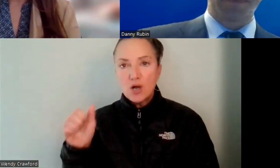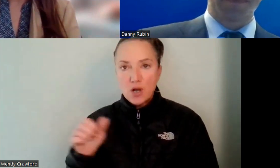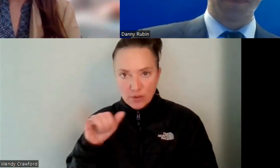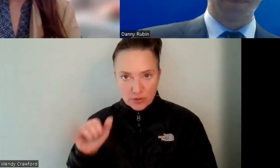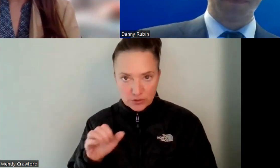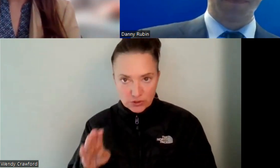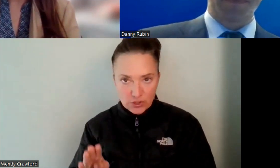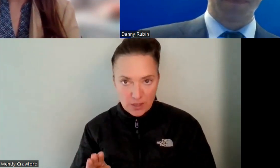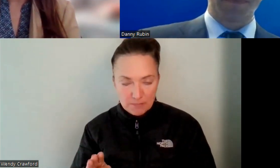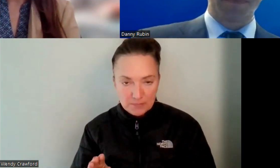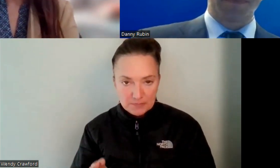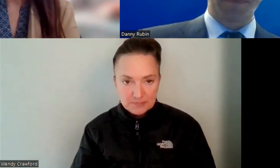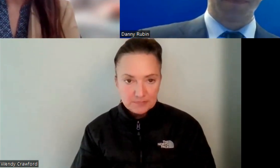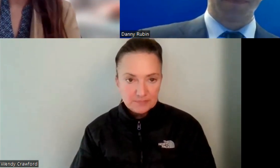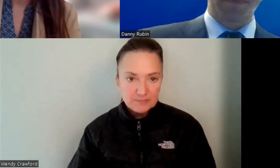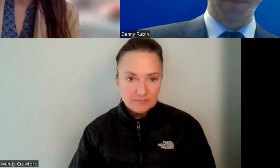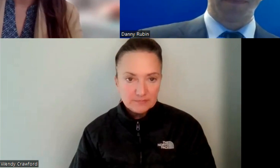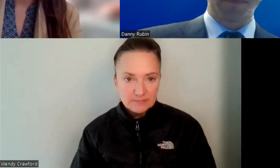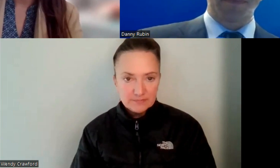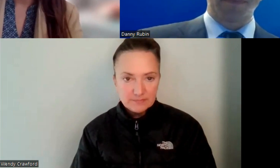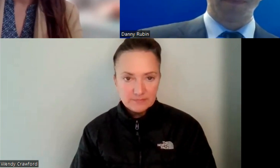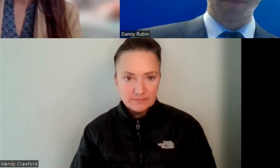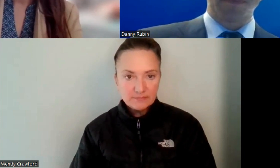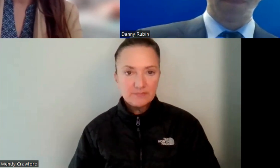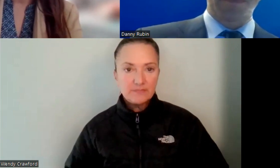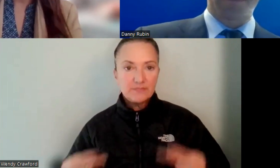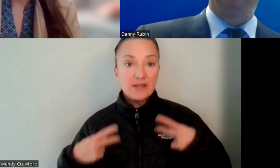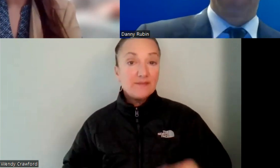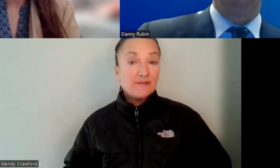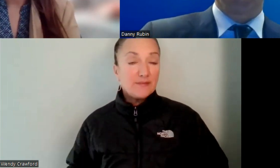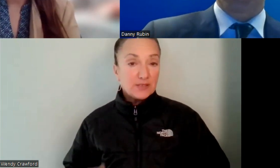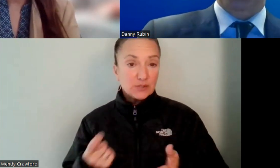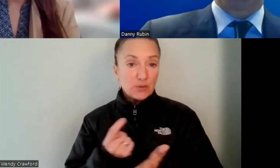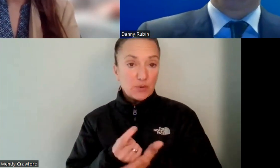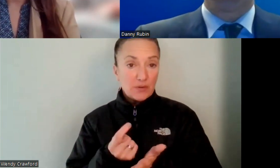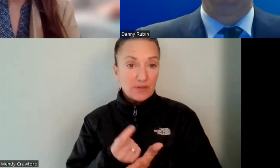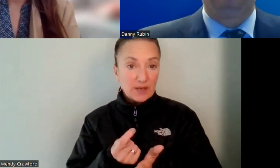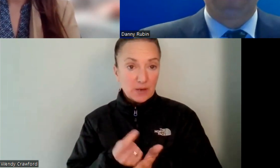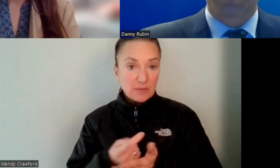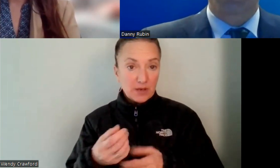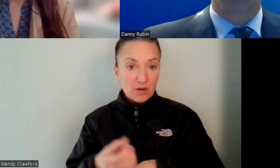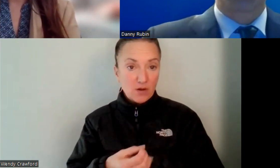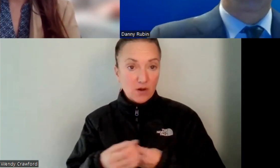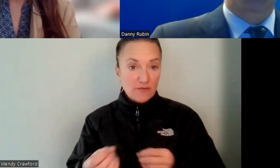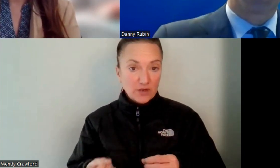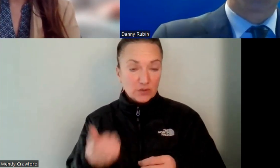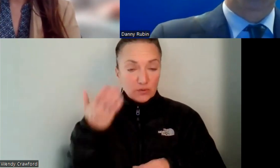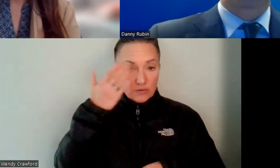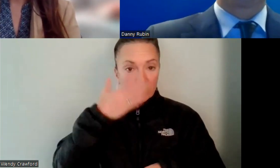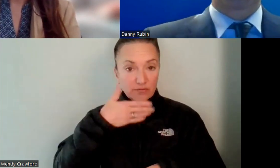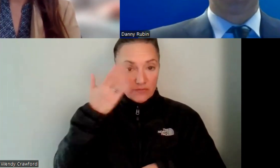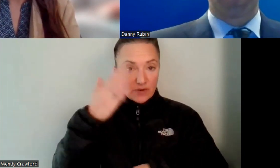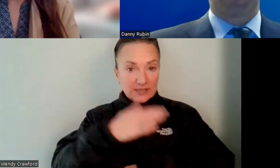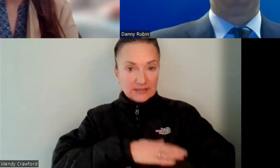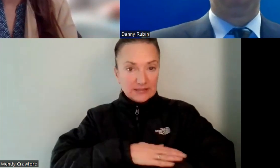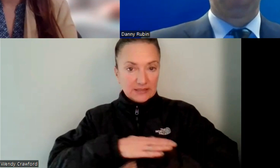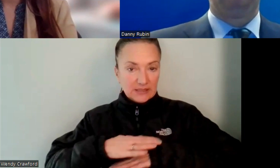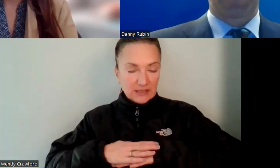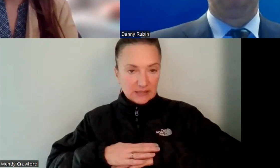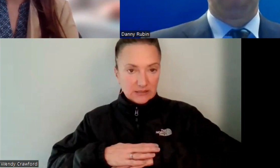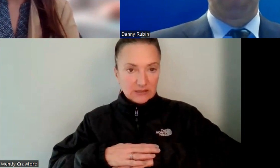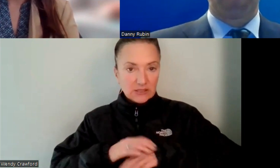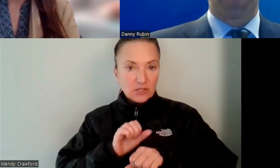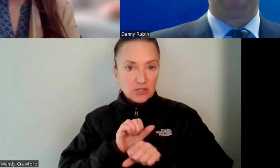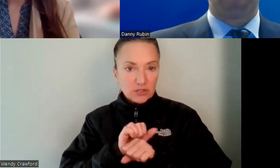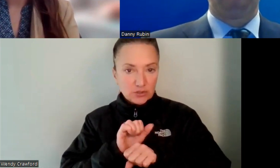landed at a physical therapy office, front desk again. It was called the job position